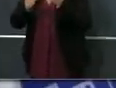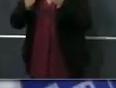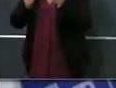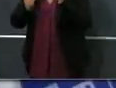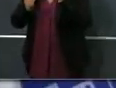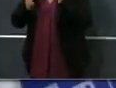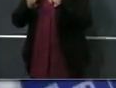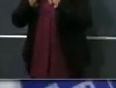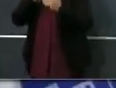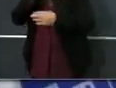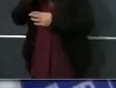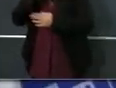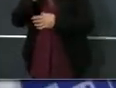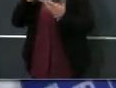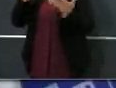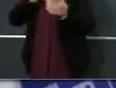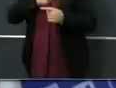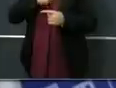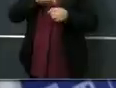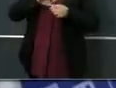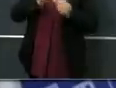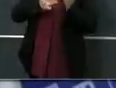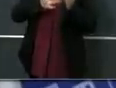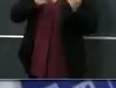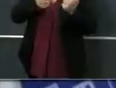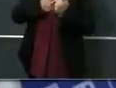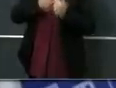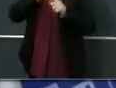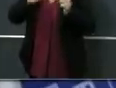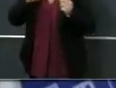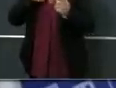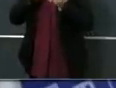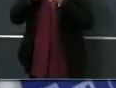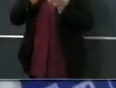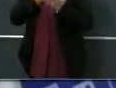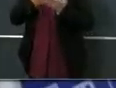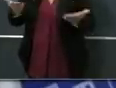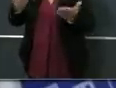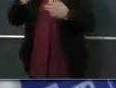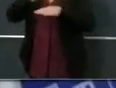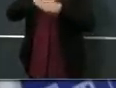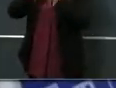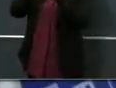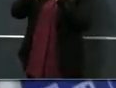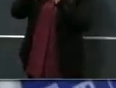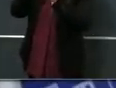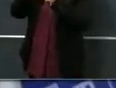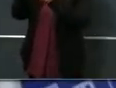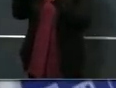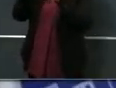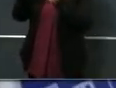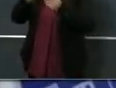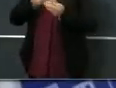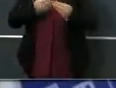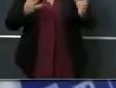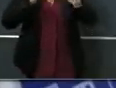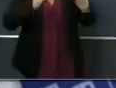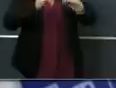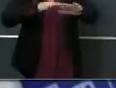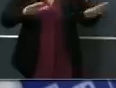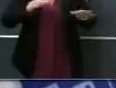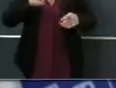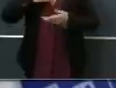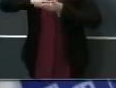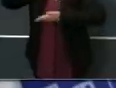challenges, and we can access a treasure trove of free online resources available for our children's use. We have laptops for my